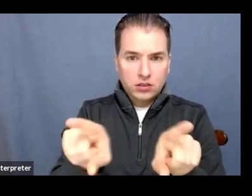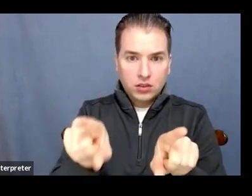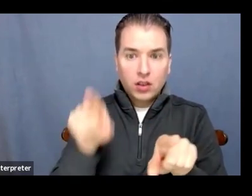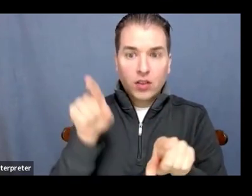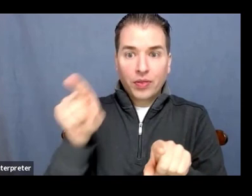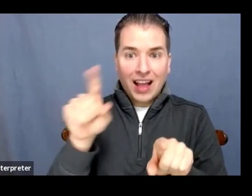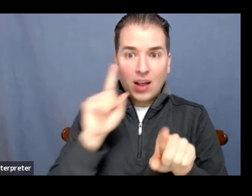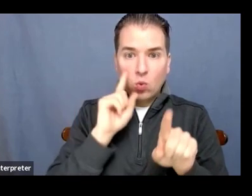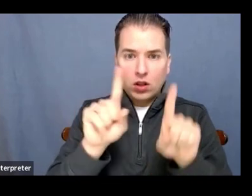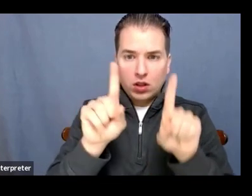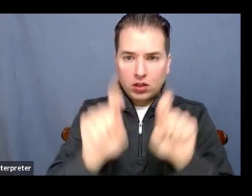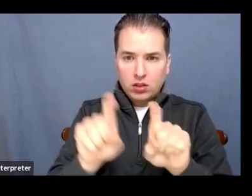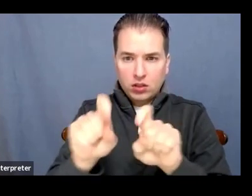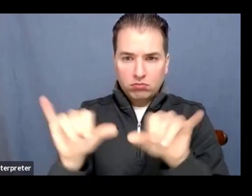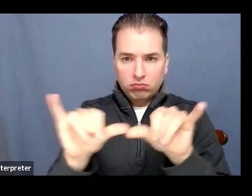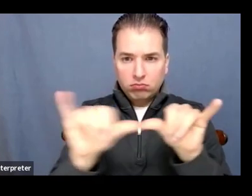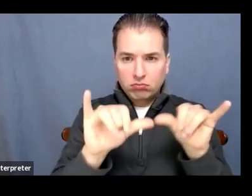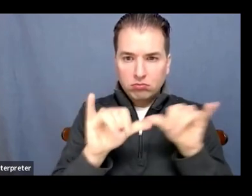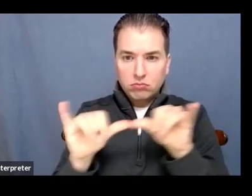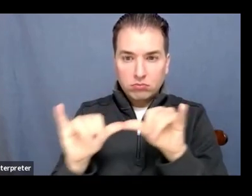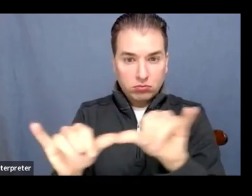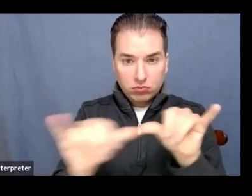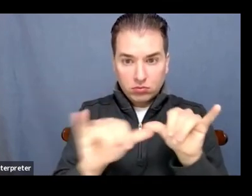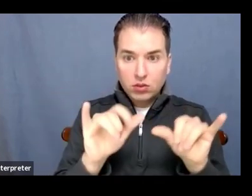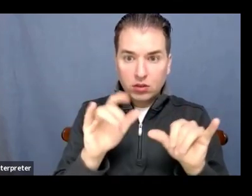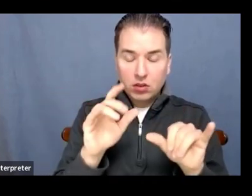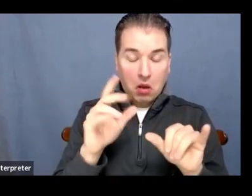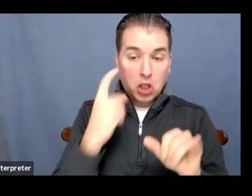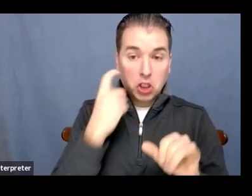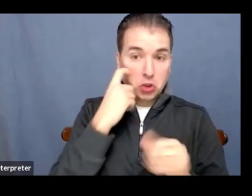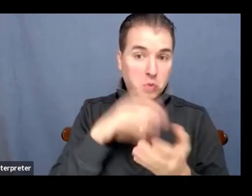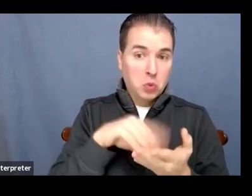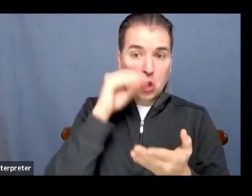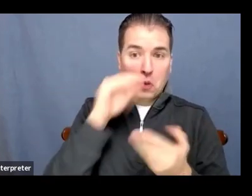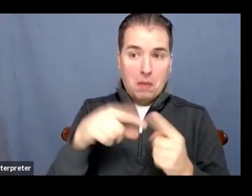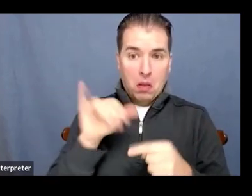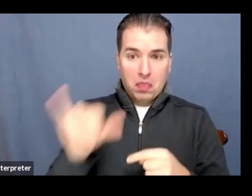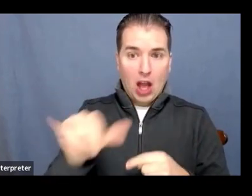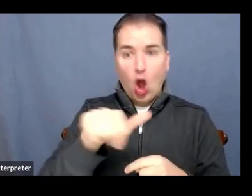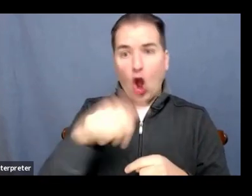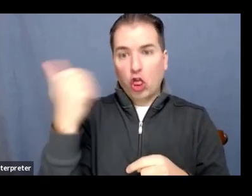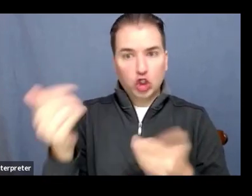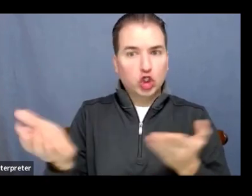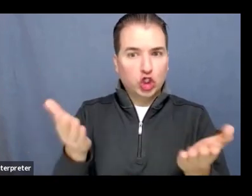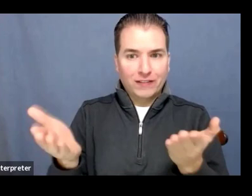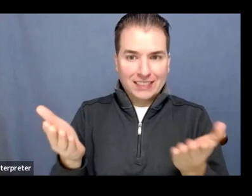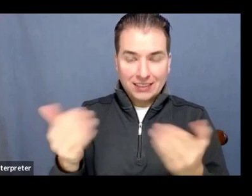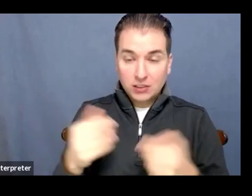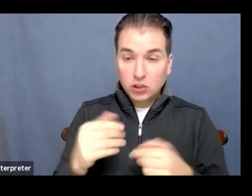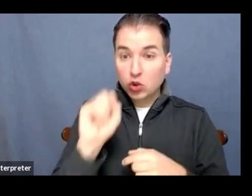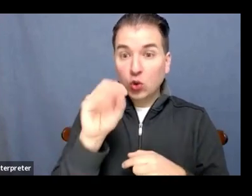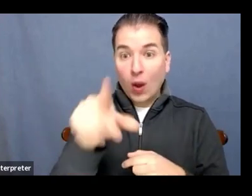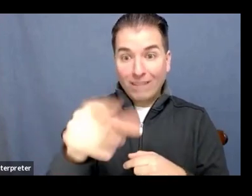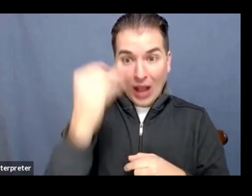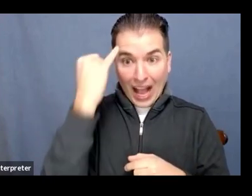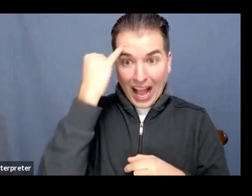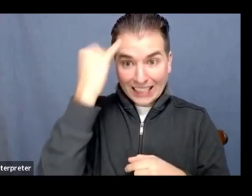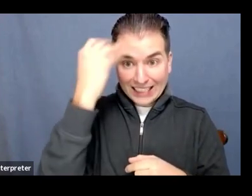it's people.fish that I recently learned about. So you want to know if your idea is good, you want to test